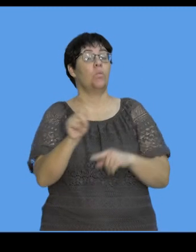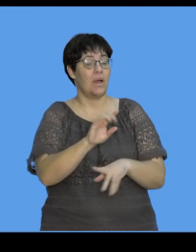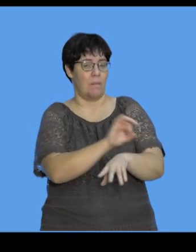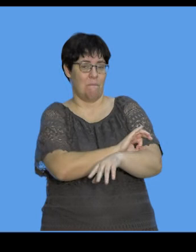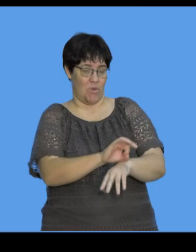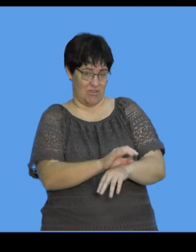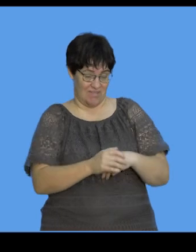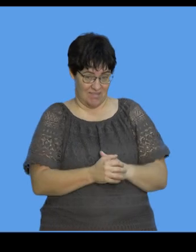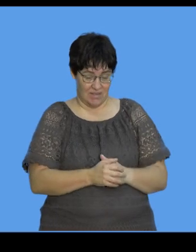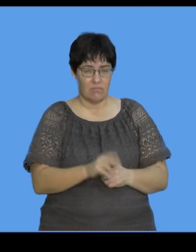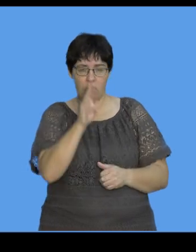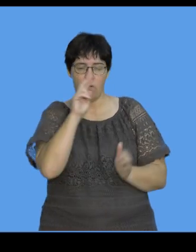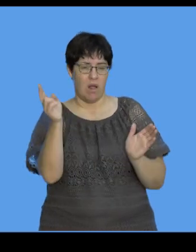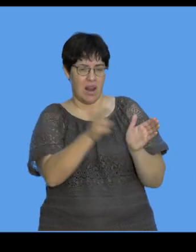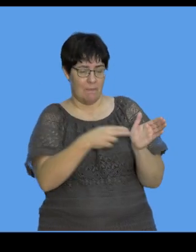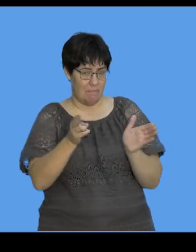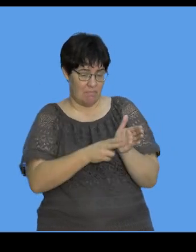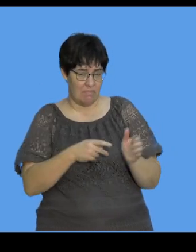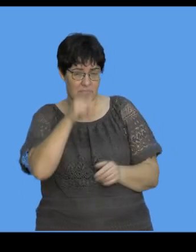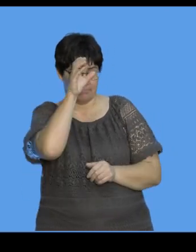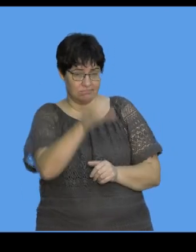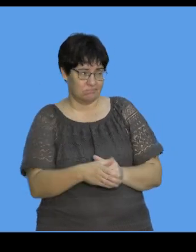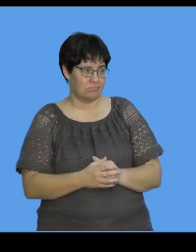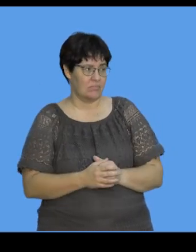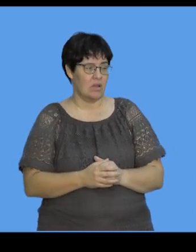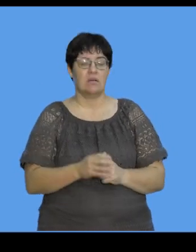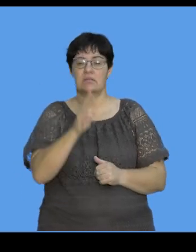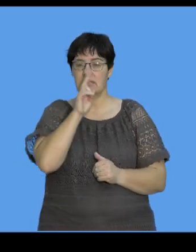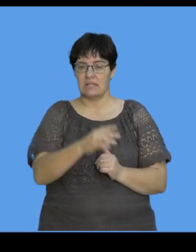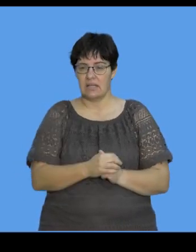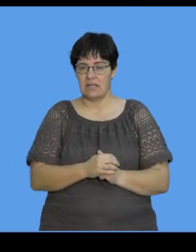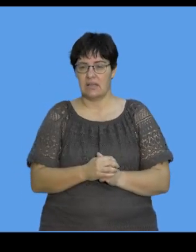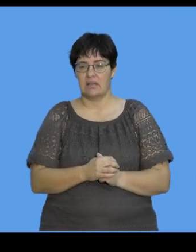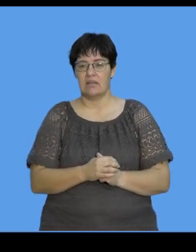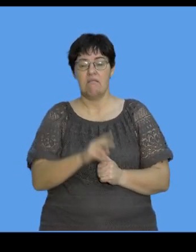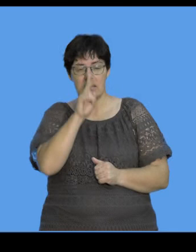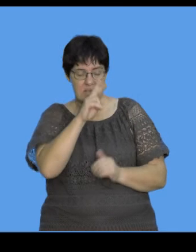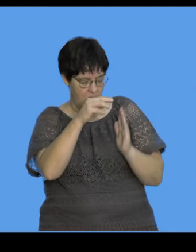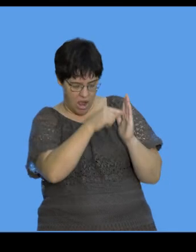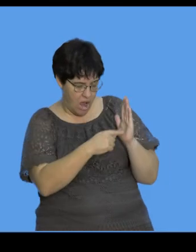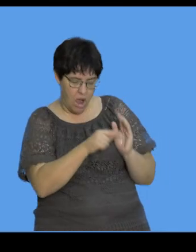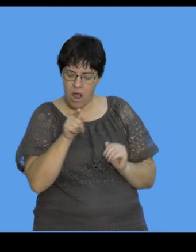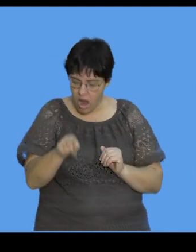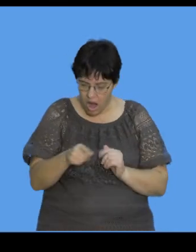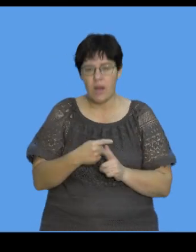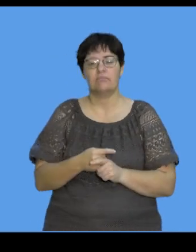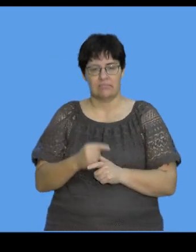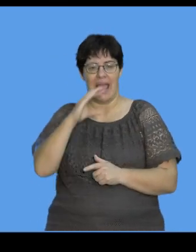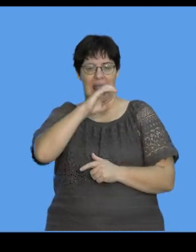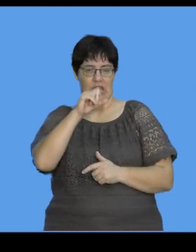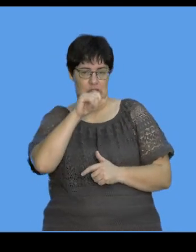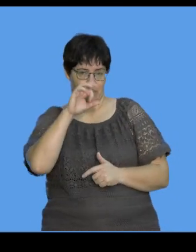let's have a look at our label, and we look at here and we go, oh, go check my notes, and I see, oh,